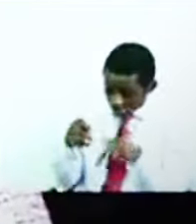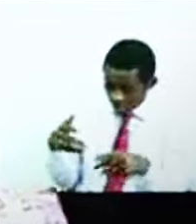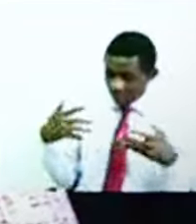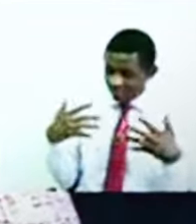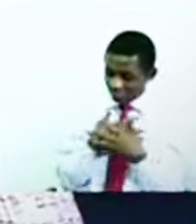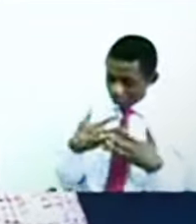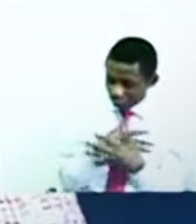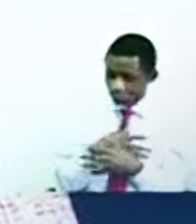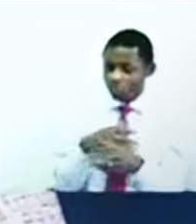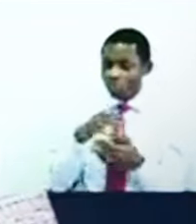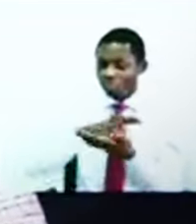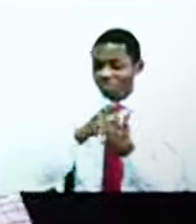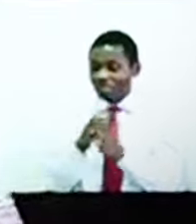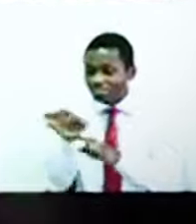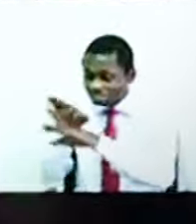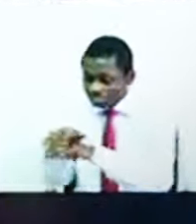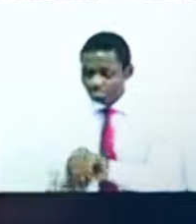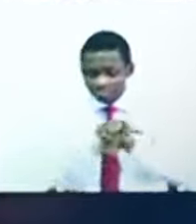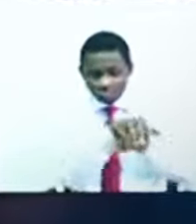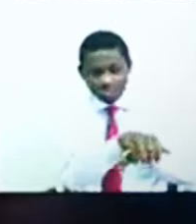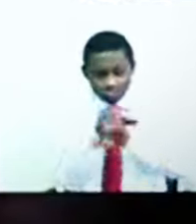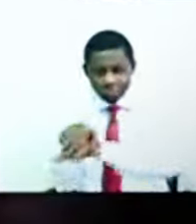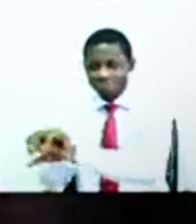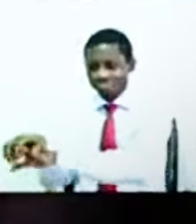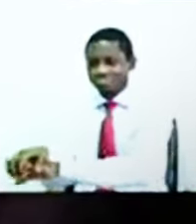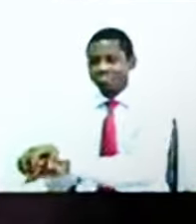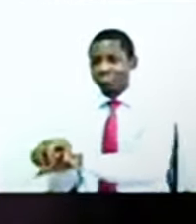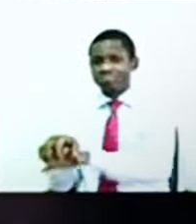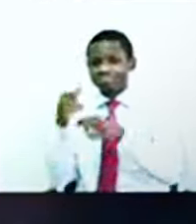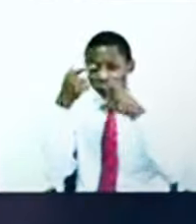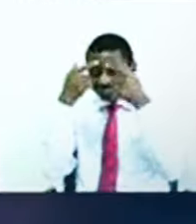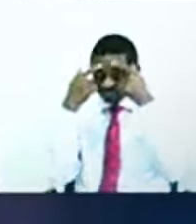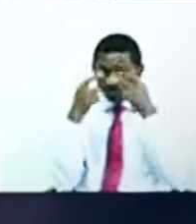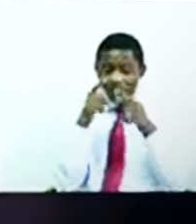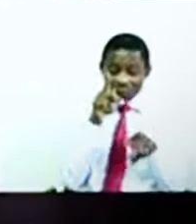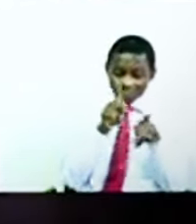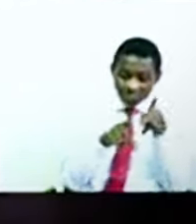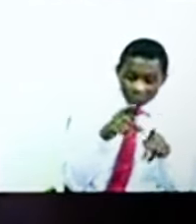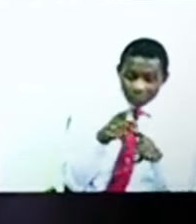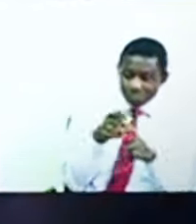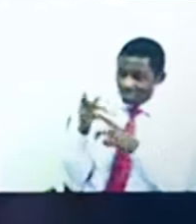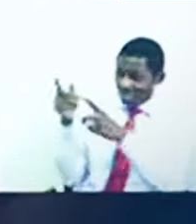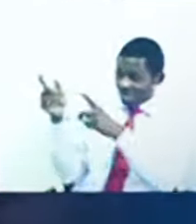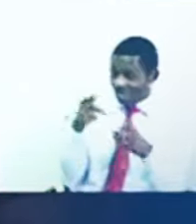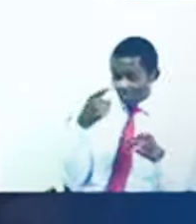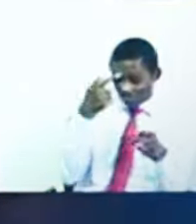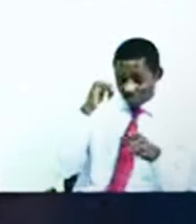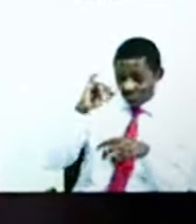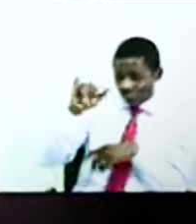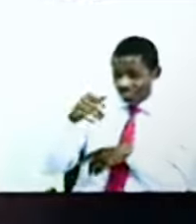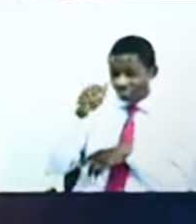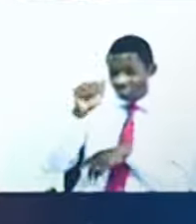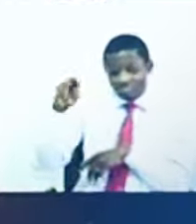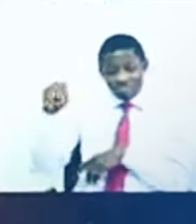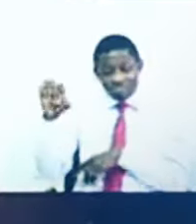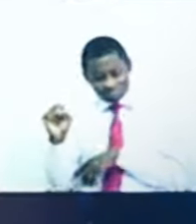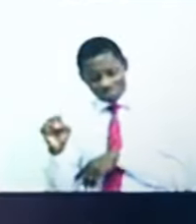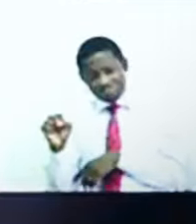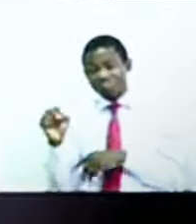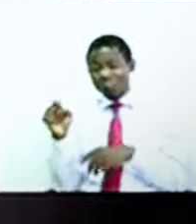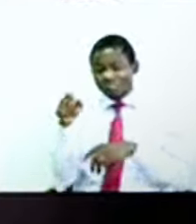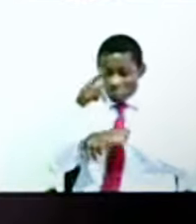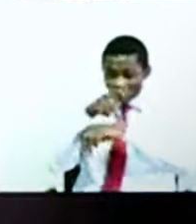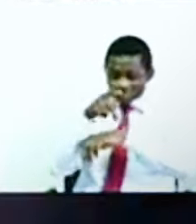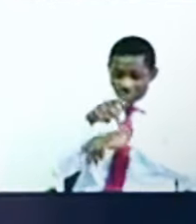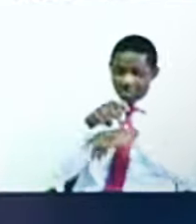nyatrom because of the people who have come from James. Esa ni pakua na ofri James chen abanti Yakubu